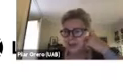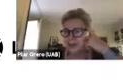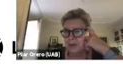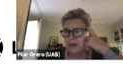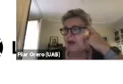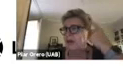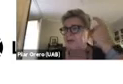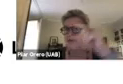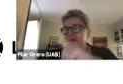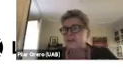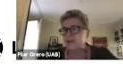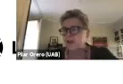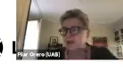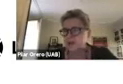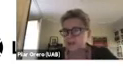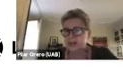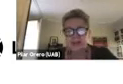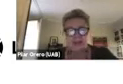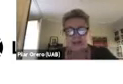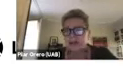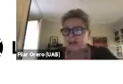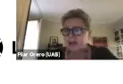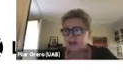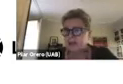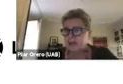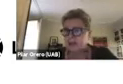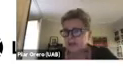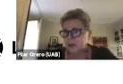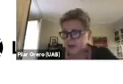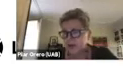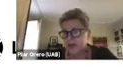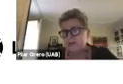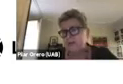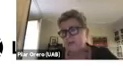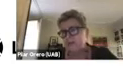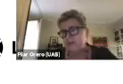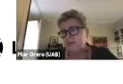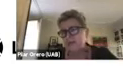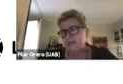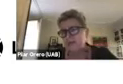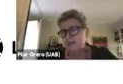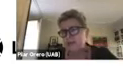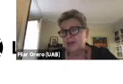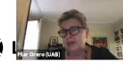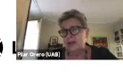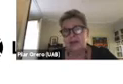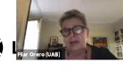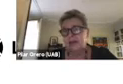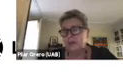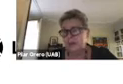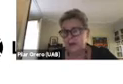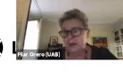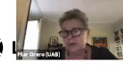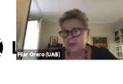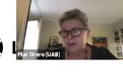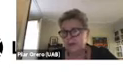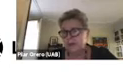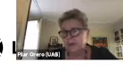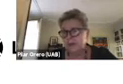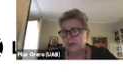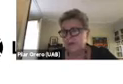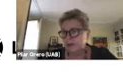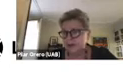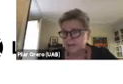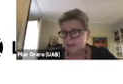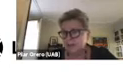you were, and in fact it's on the chat, that you are now able to do eye tracking in the cloud